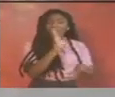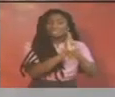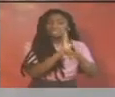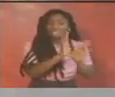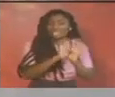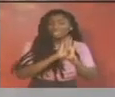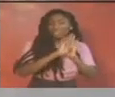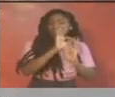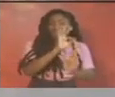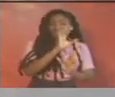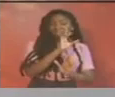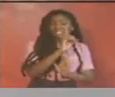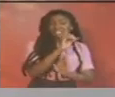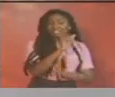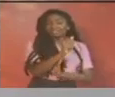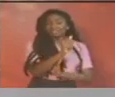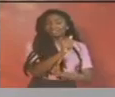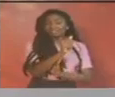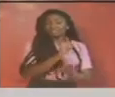Okay, so